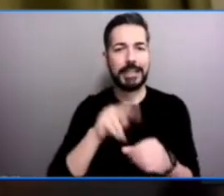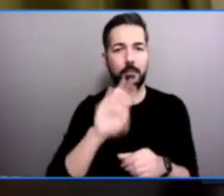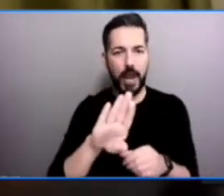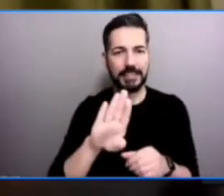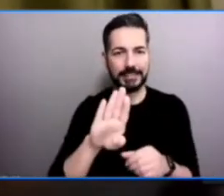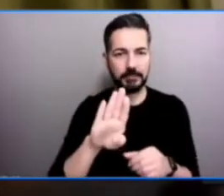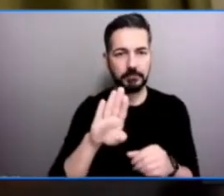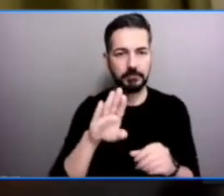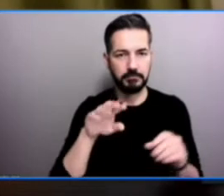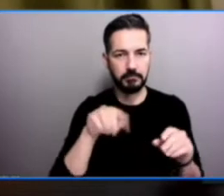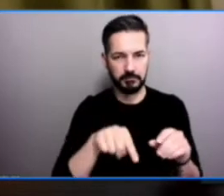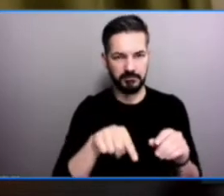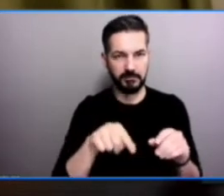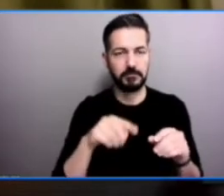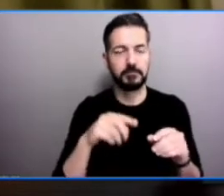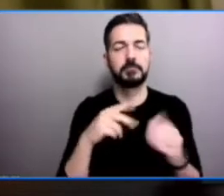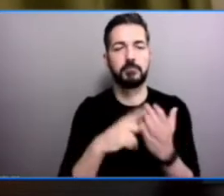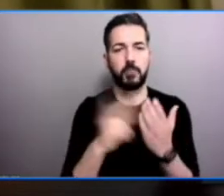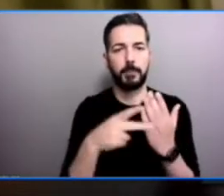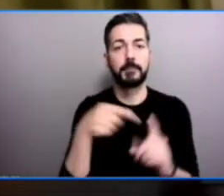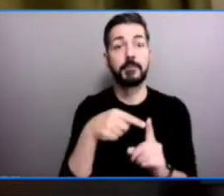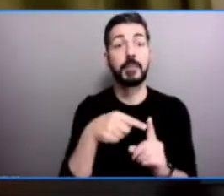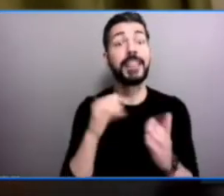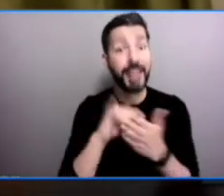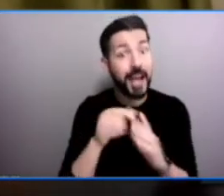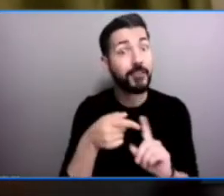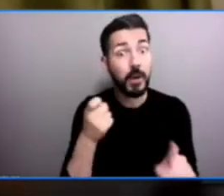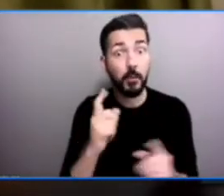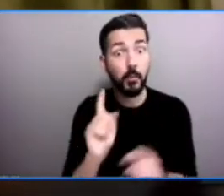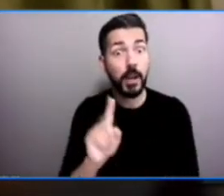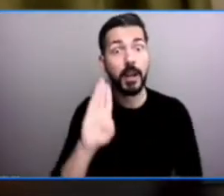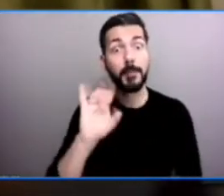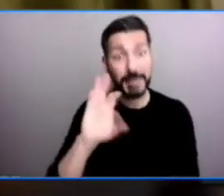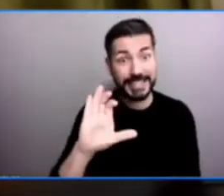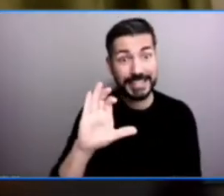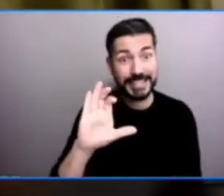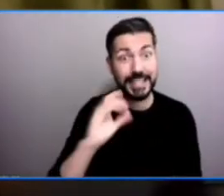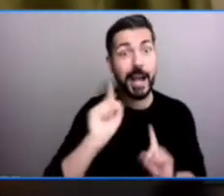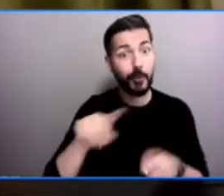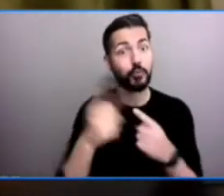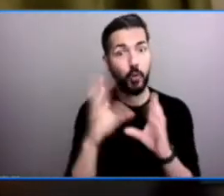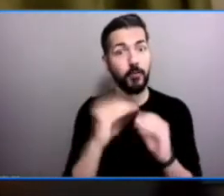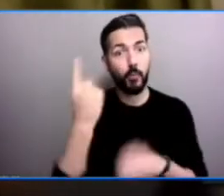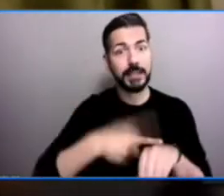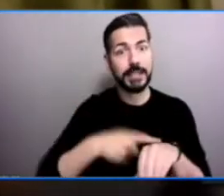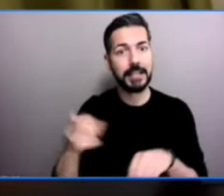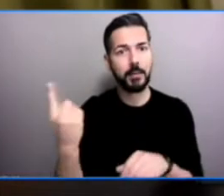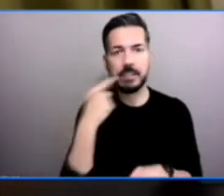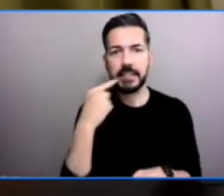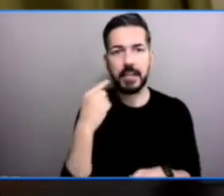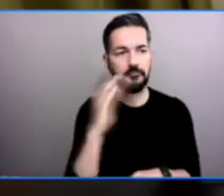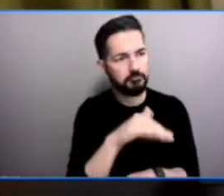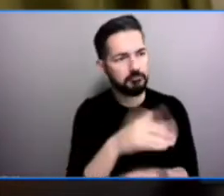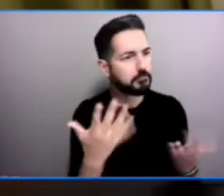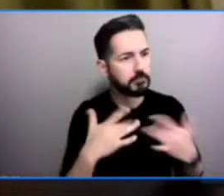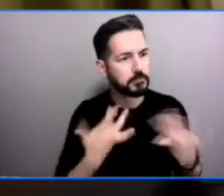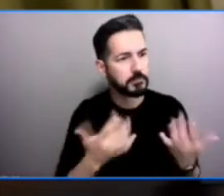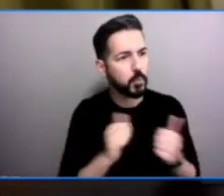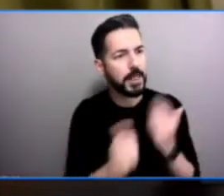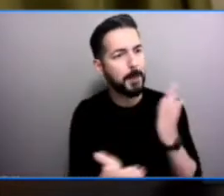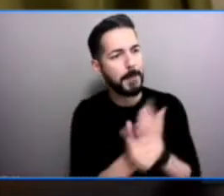So yeah, today we're talking about Nebraska and what it was like dealing with